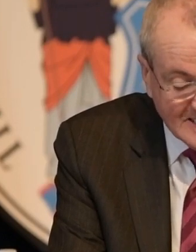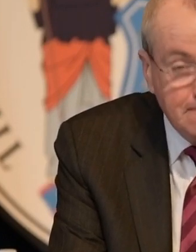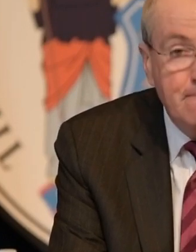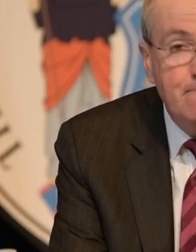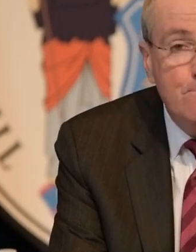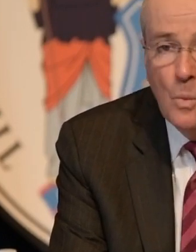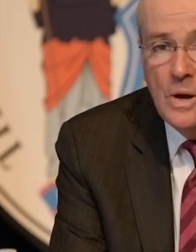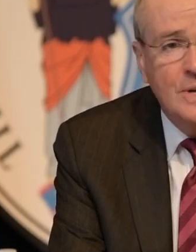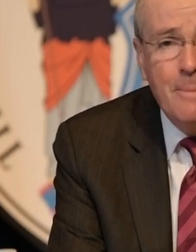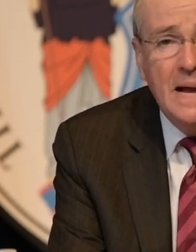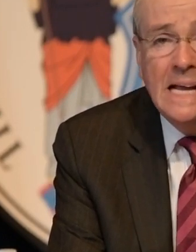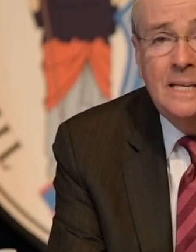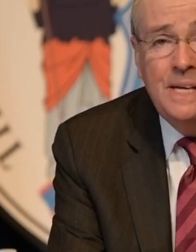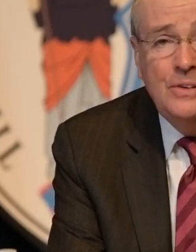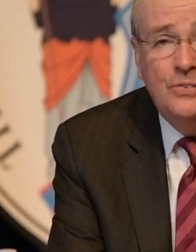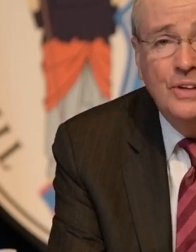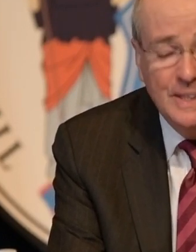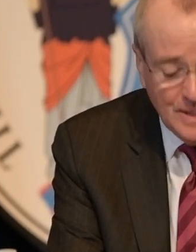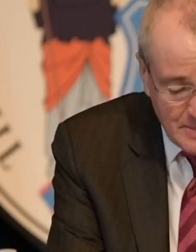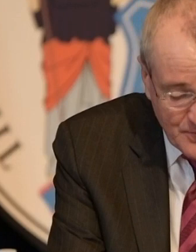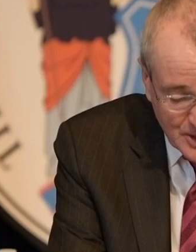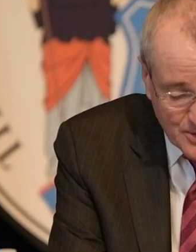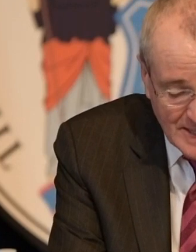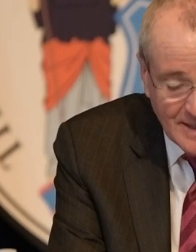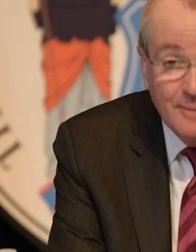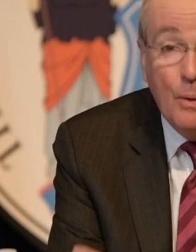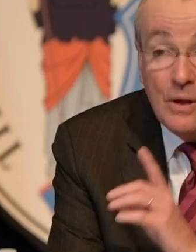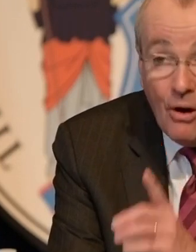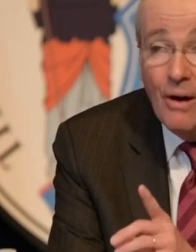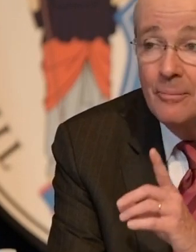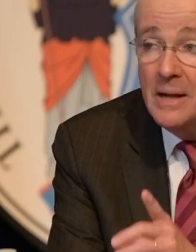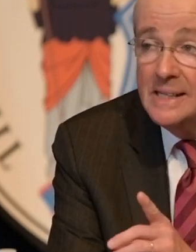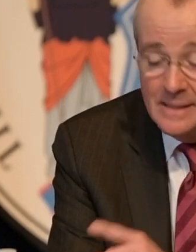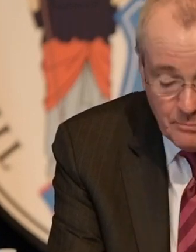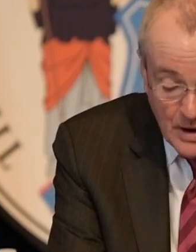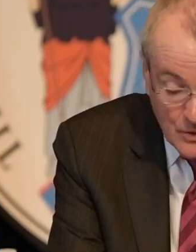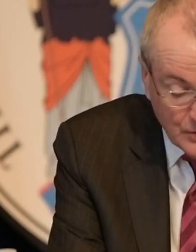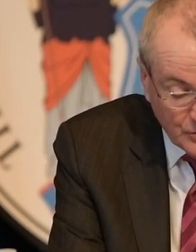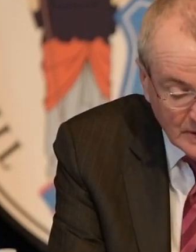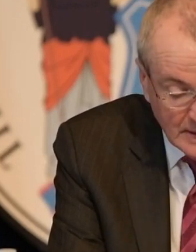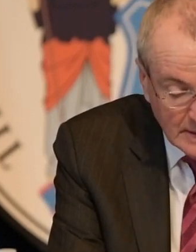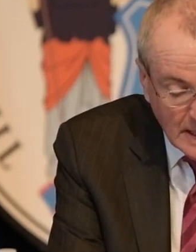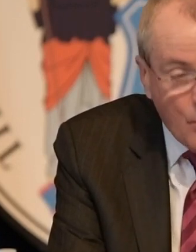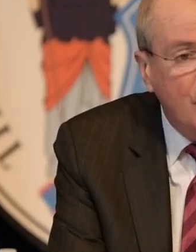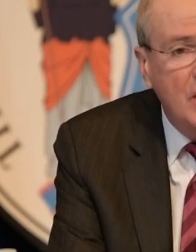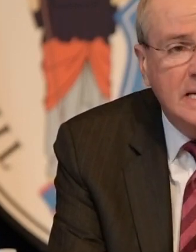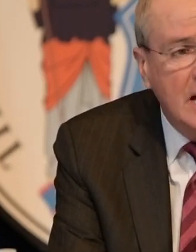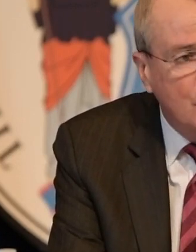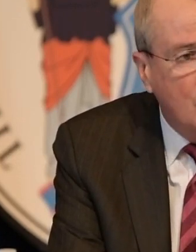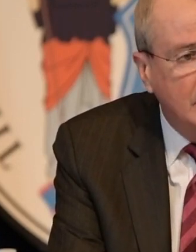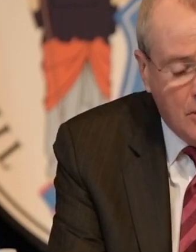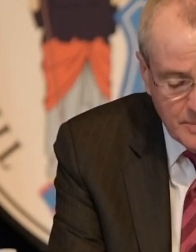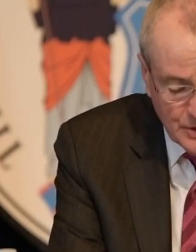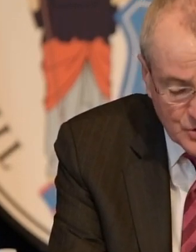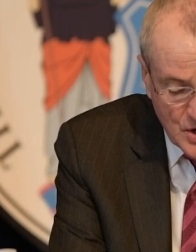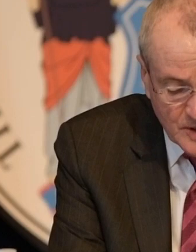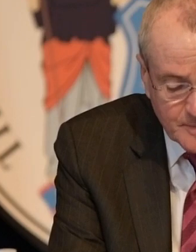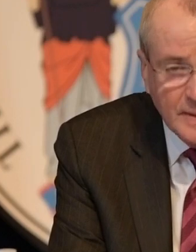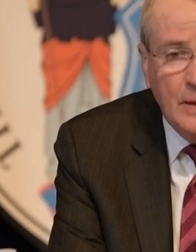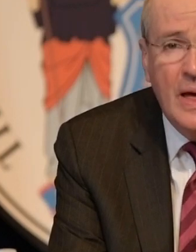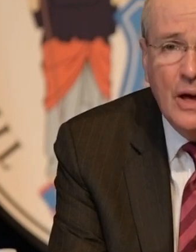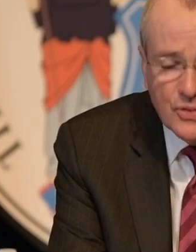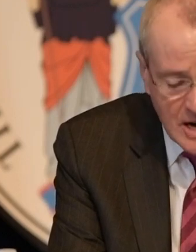equipment. We are not by any means claiming victory, but we are making progress. I want to thank everyone in our